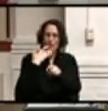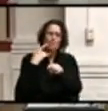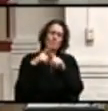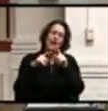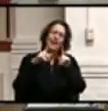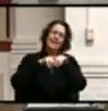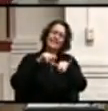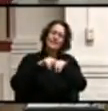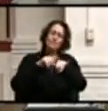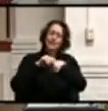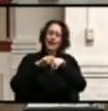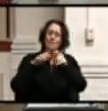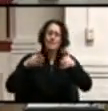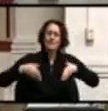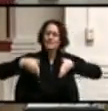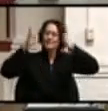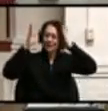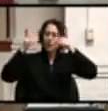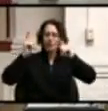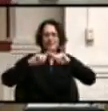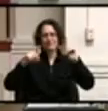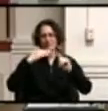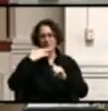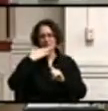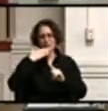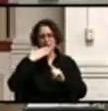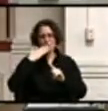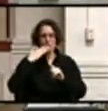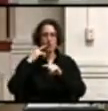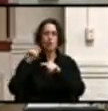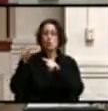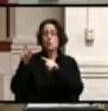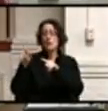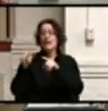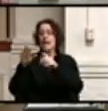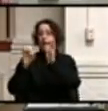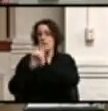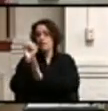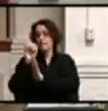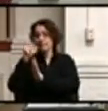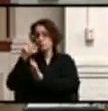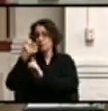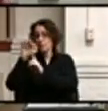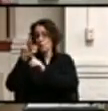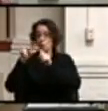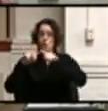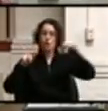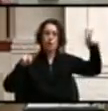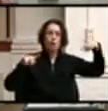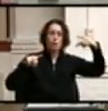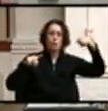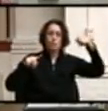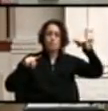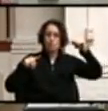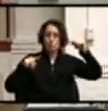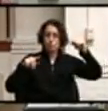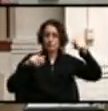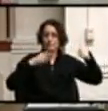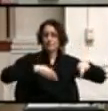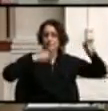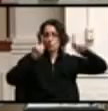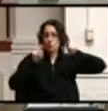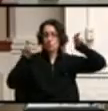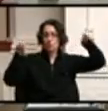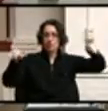is the new elevator tower, this is the new entrance, and then the other host tower is back here. So we've got the two towers. These are the lobbies on the